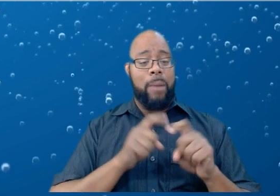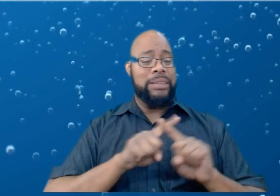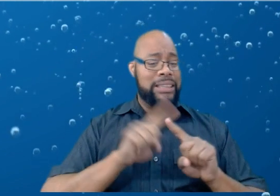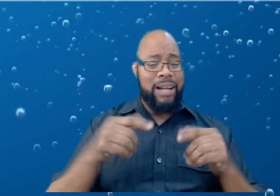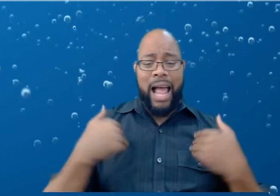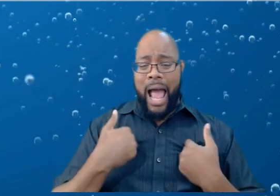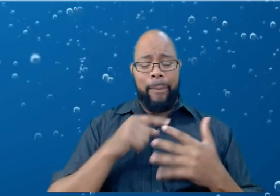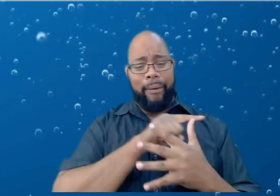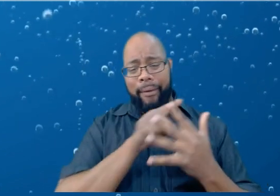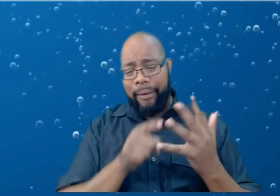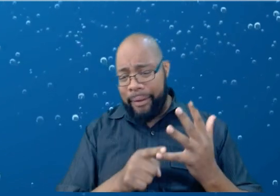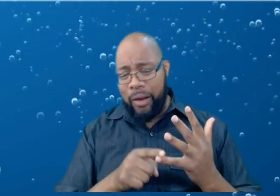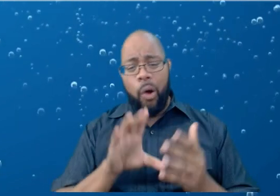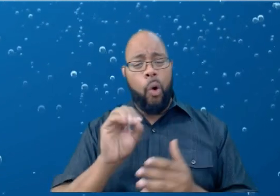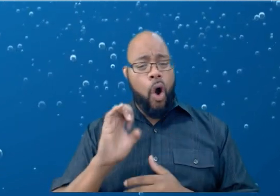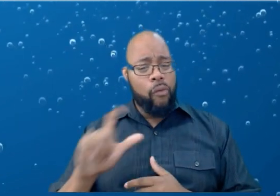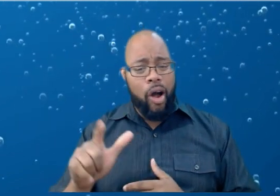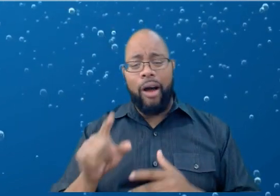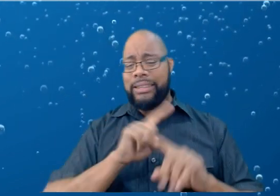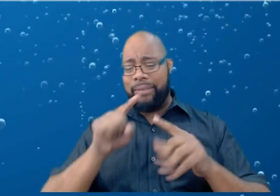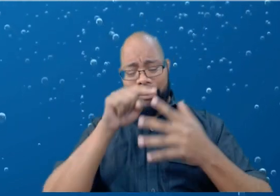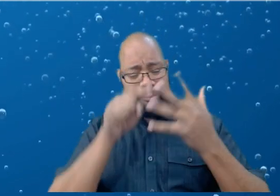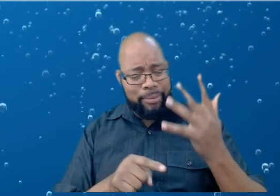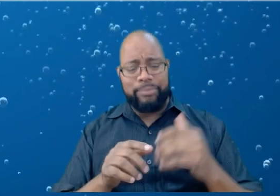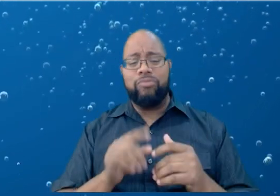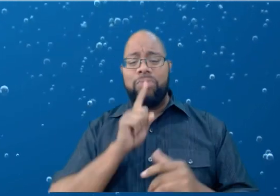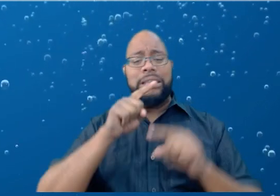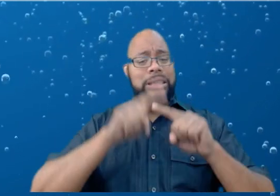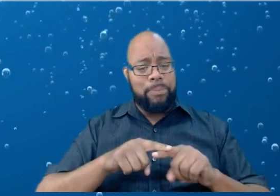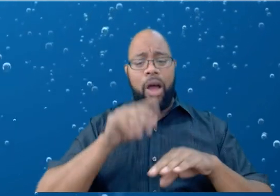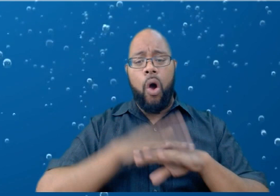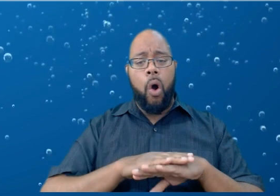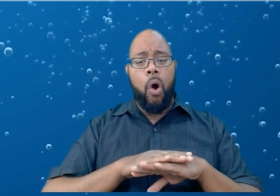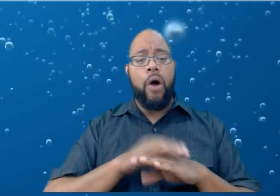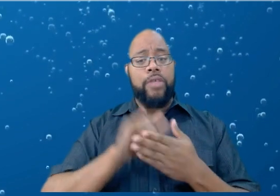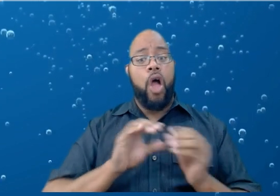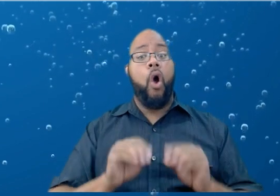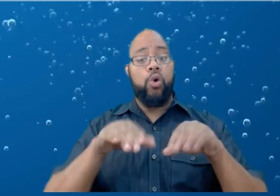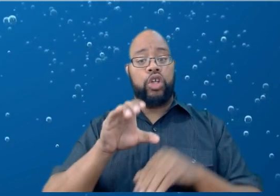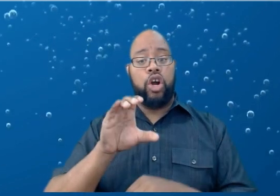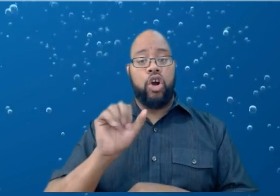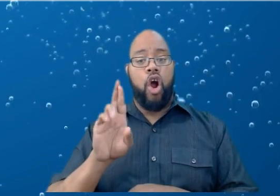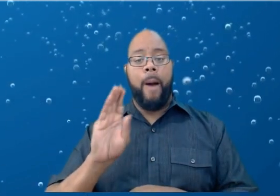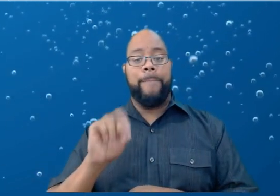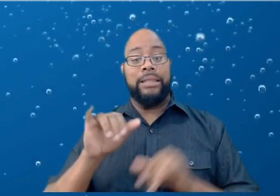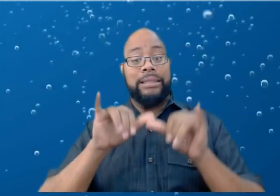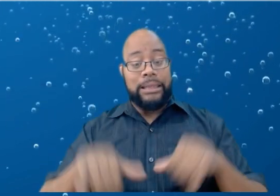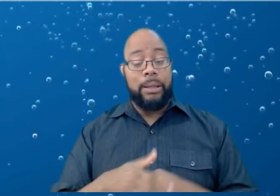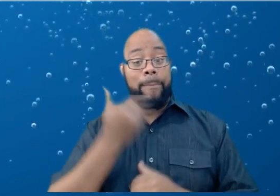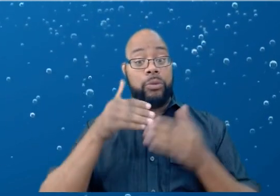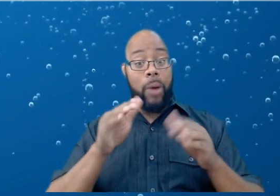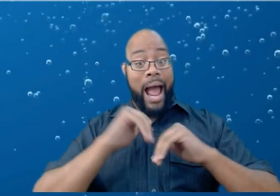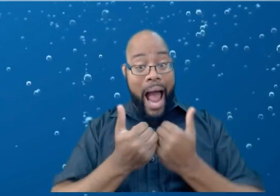organisms, ranging from things like pteropods to corals to coccolithophores, really depends on the state of the ocean carbon